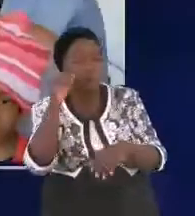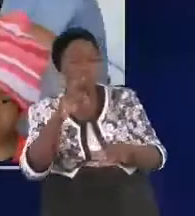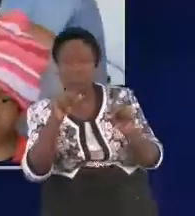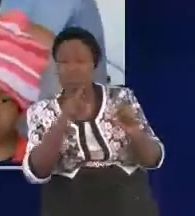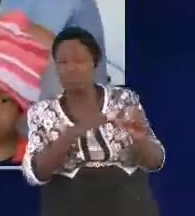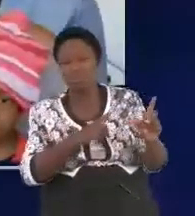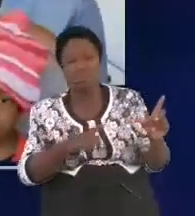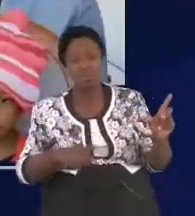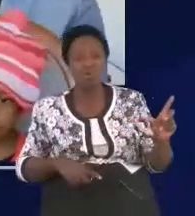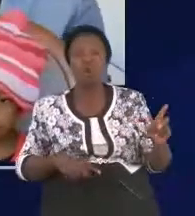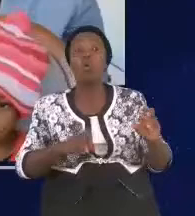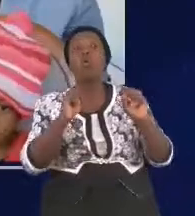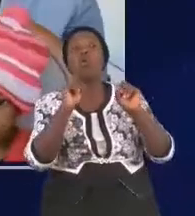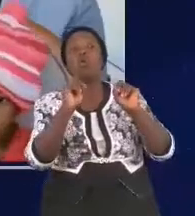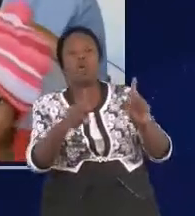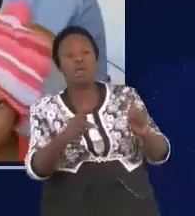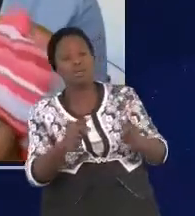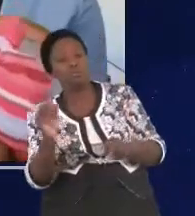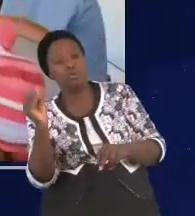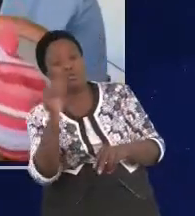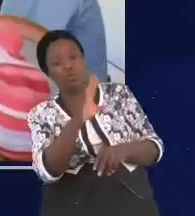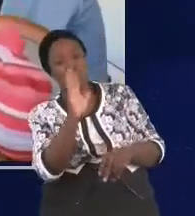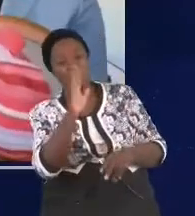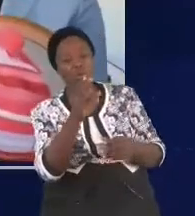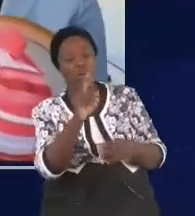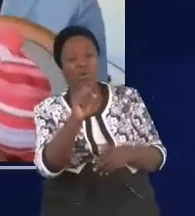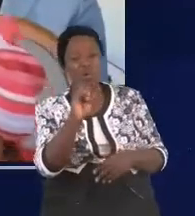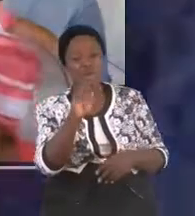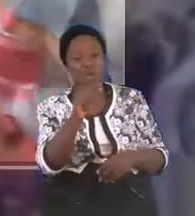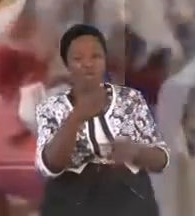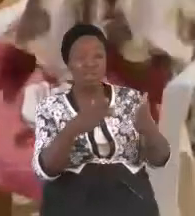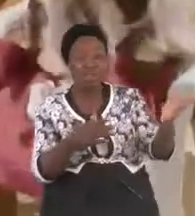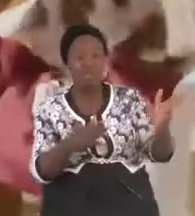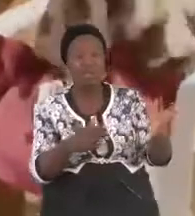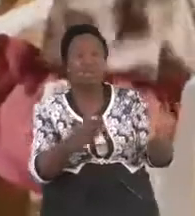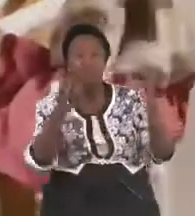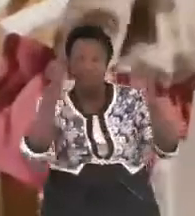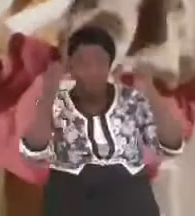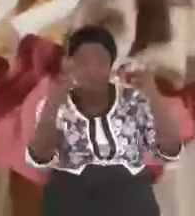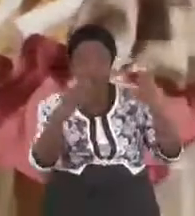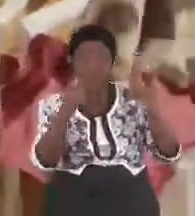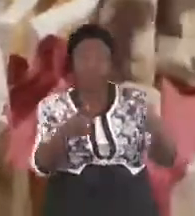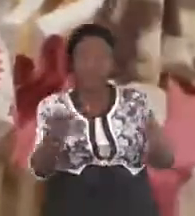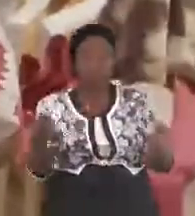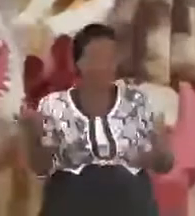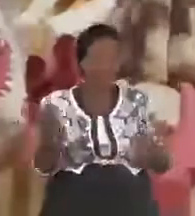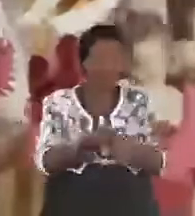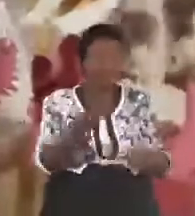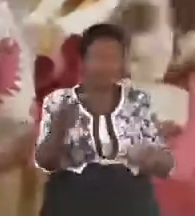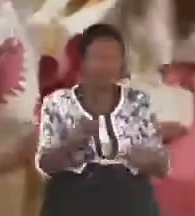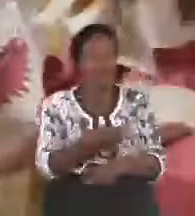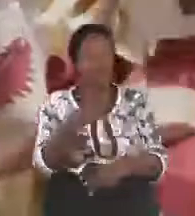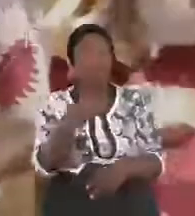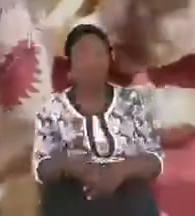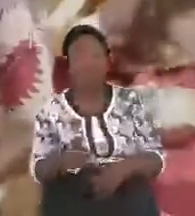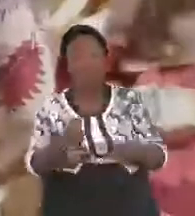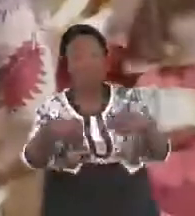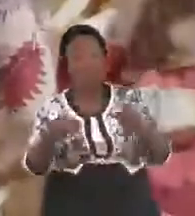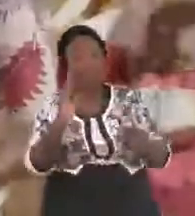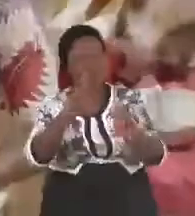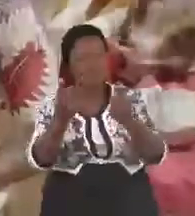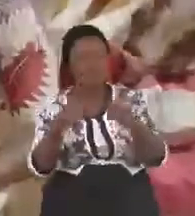cast your net there. Surplus, supply will come to you. The sorrow of